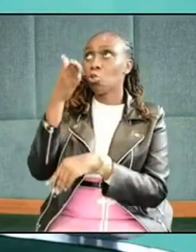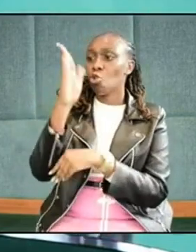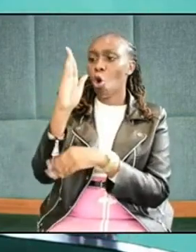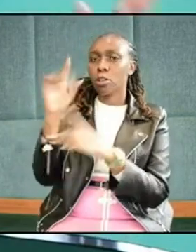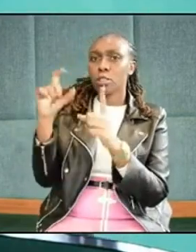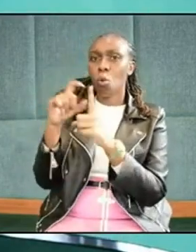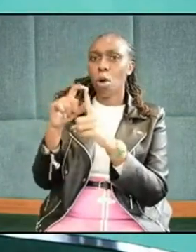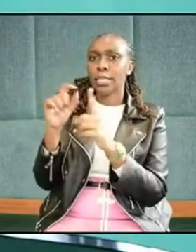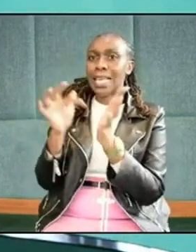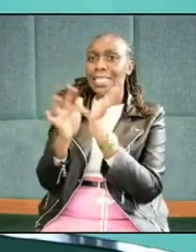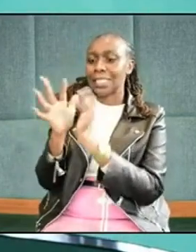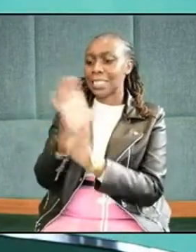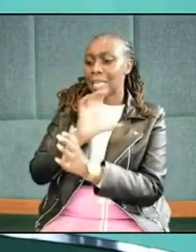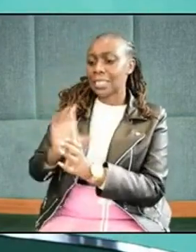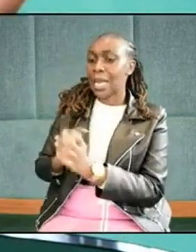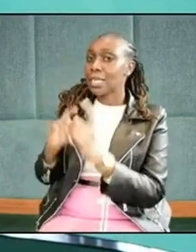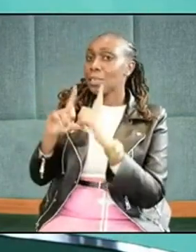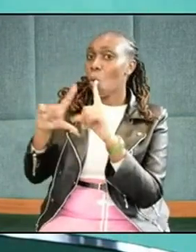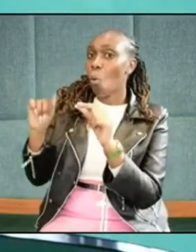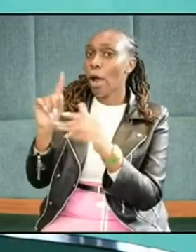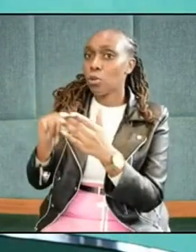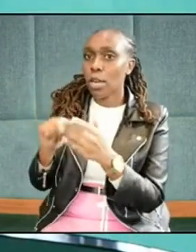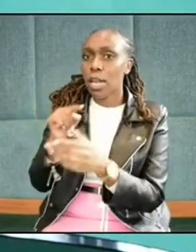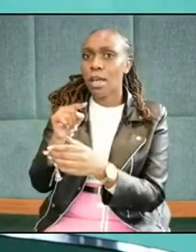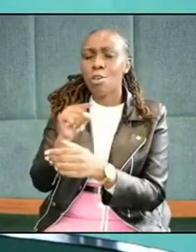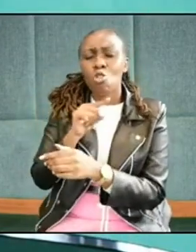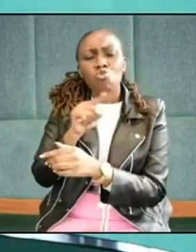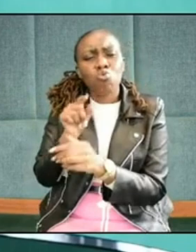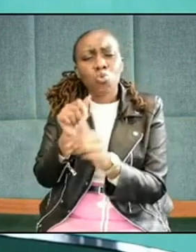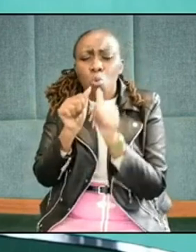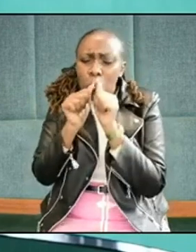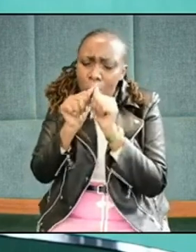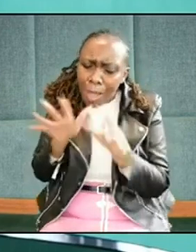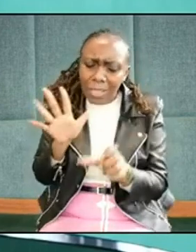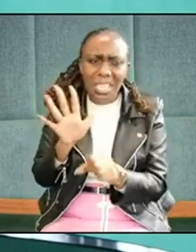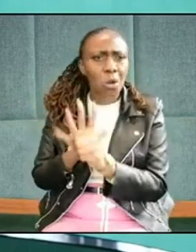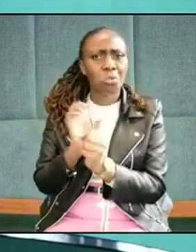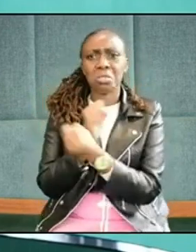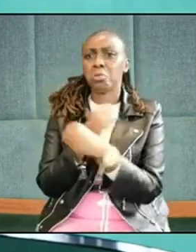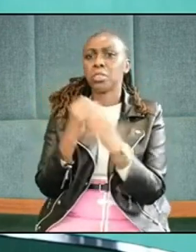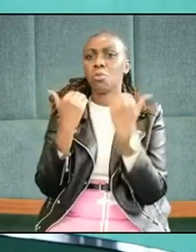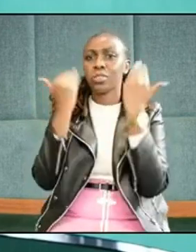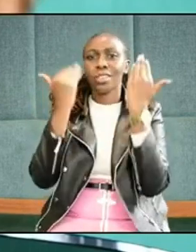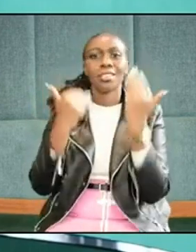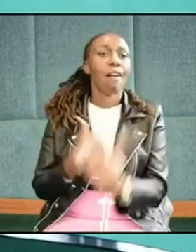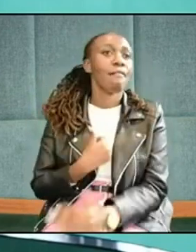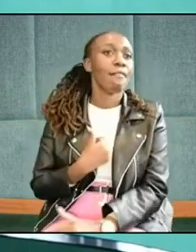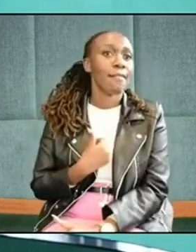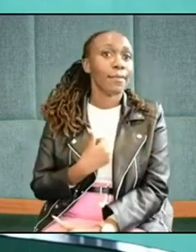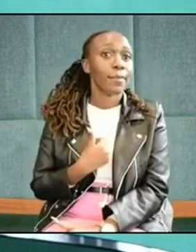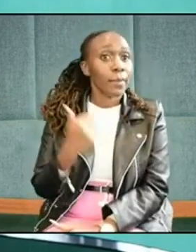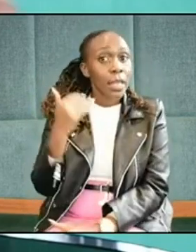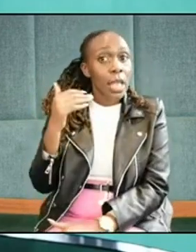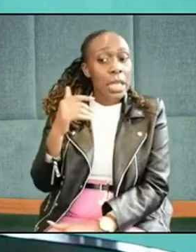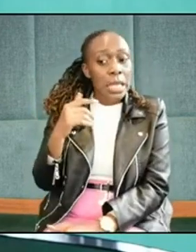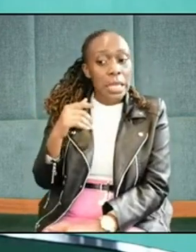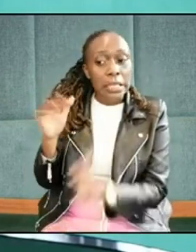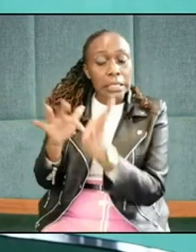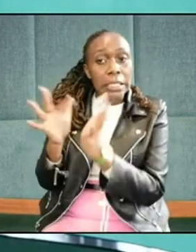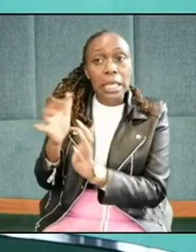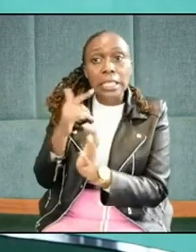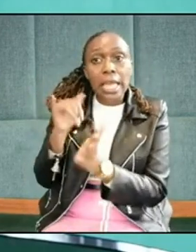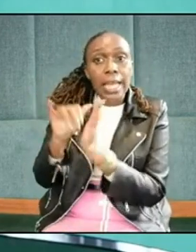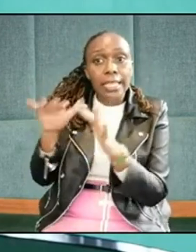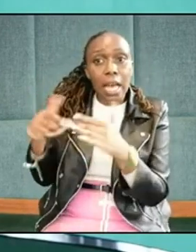words, himself, Jesus Christ, saying, you are too blessed to be stressed. And how did he say that? In